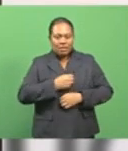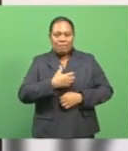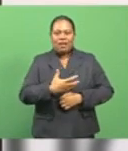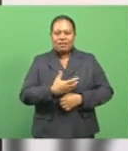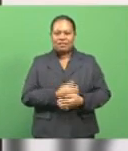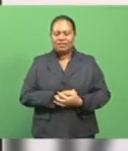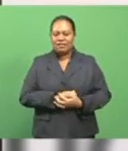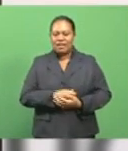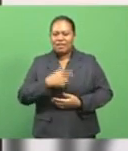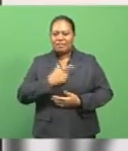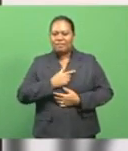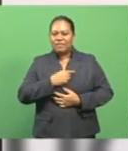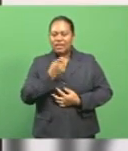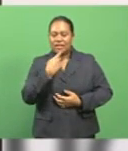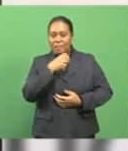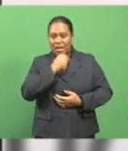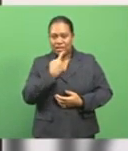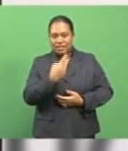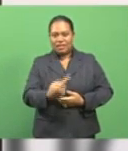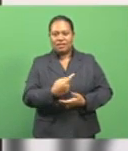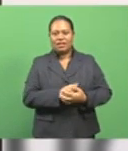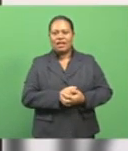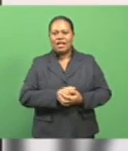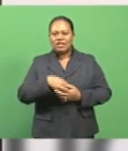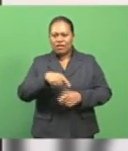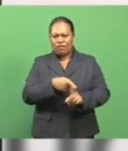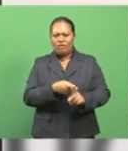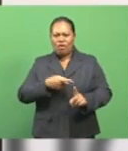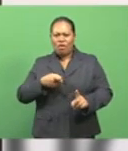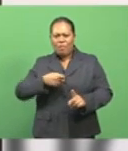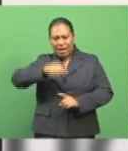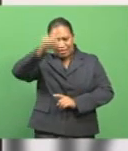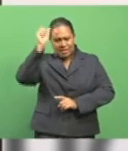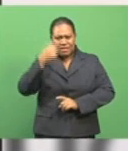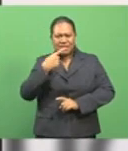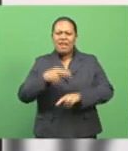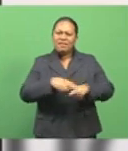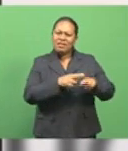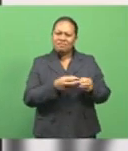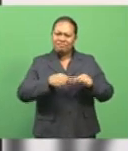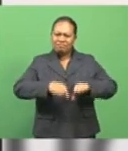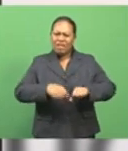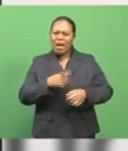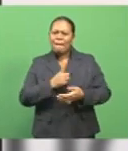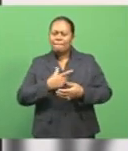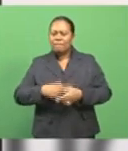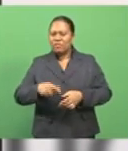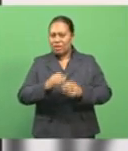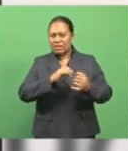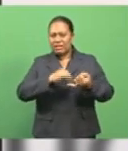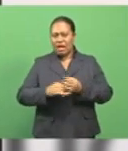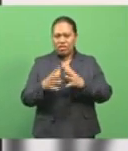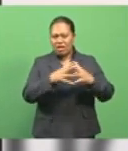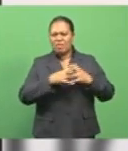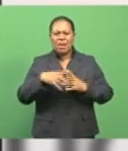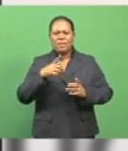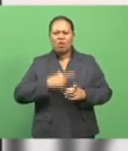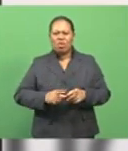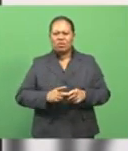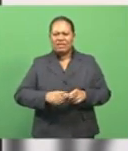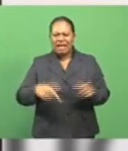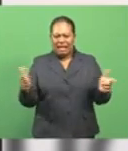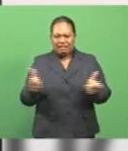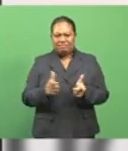to Augustin Pichot. The former Argentina halfback believes Fiji's downfall against the South Americans was a result of a lack